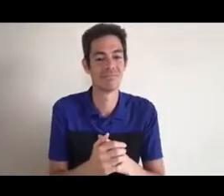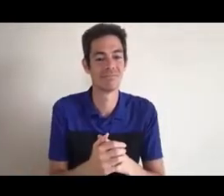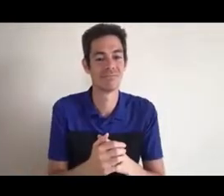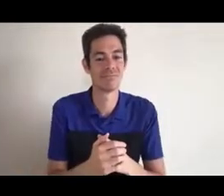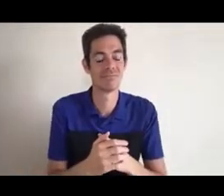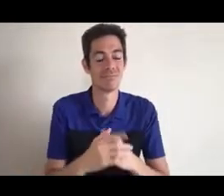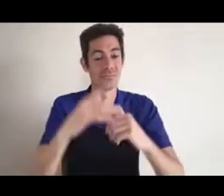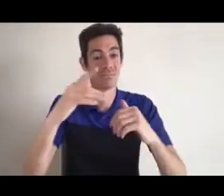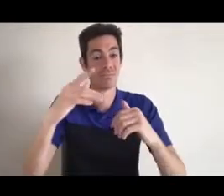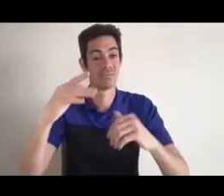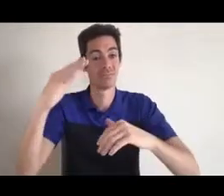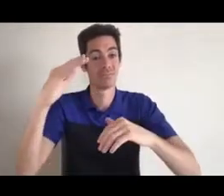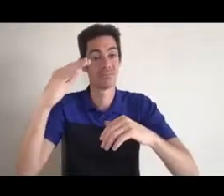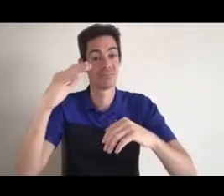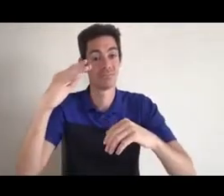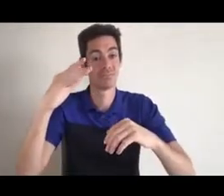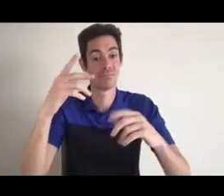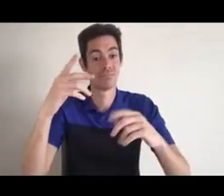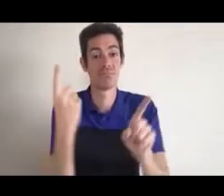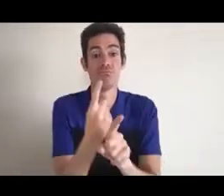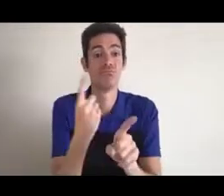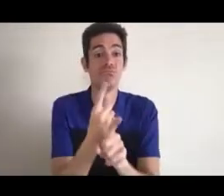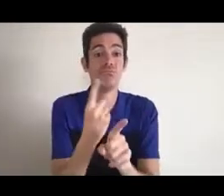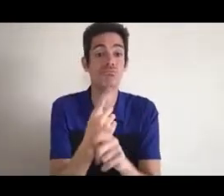Third sentence.